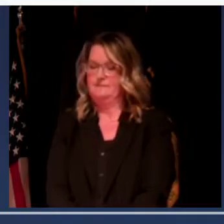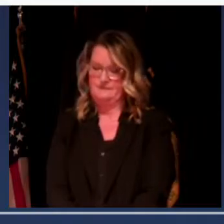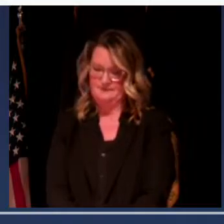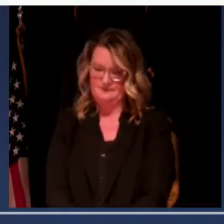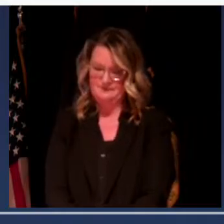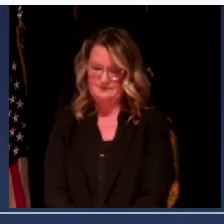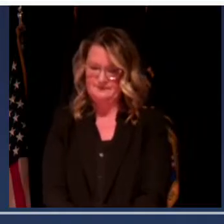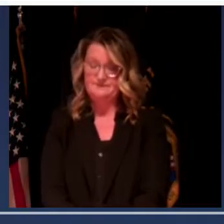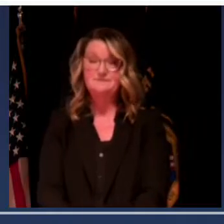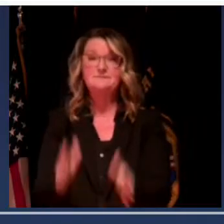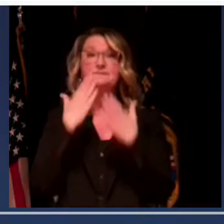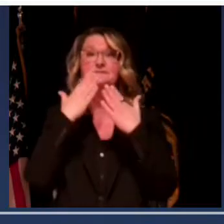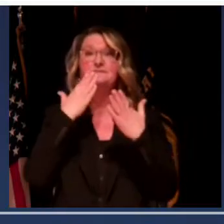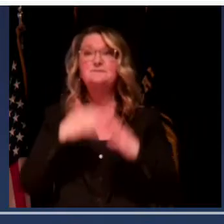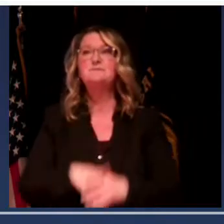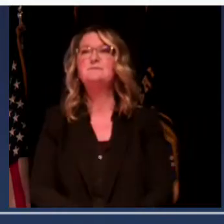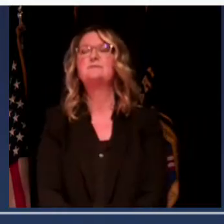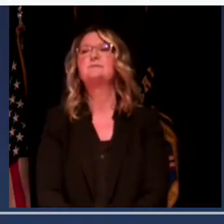Thank you.